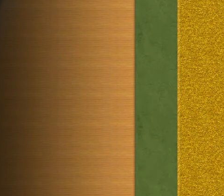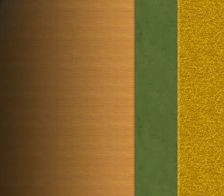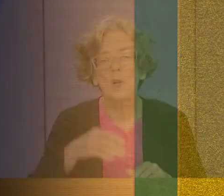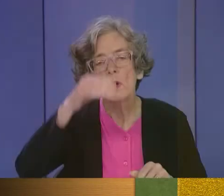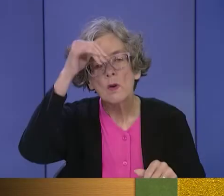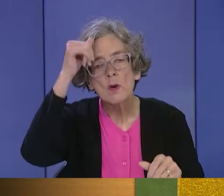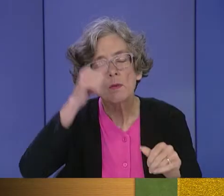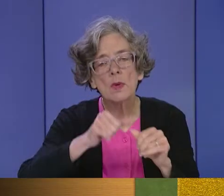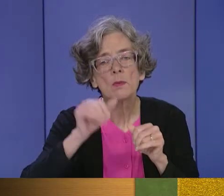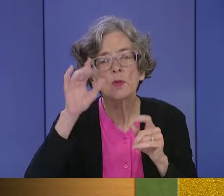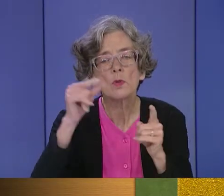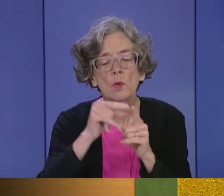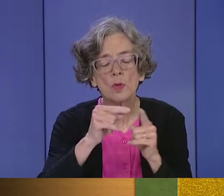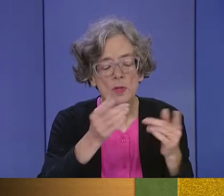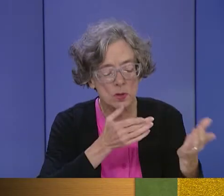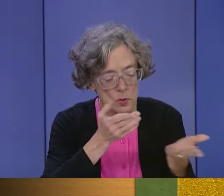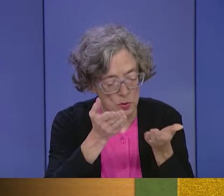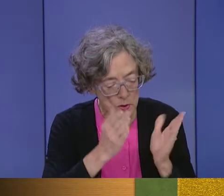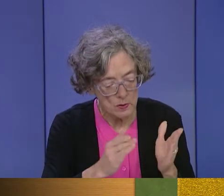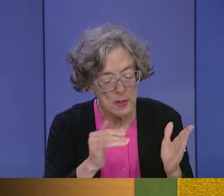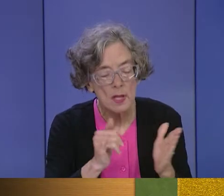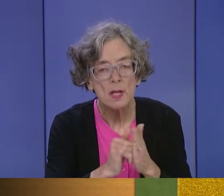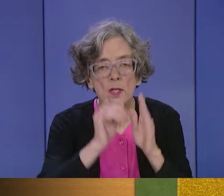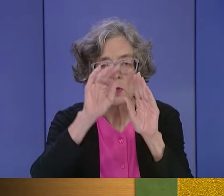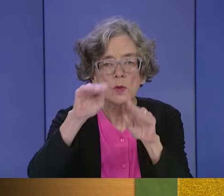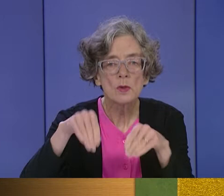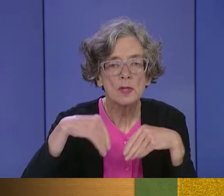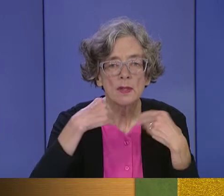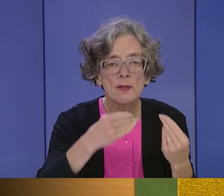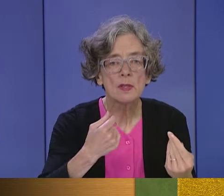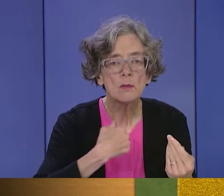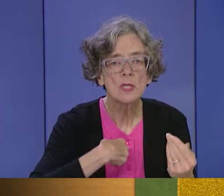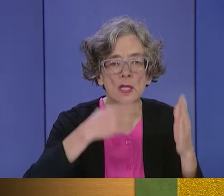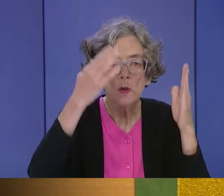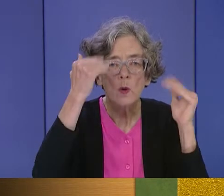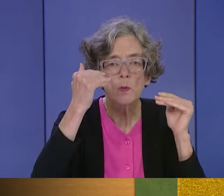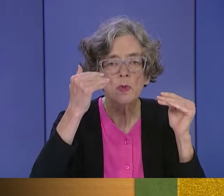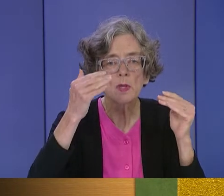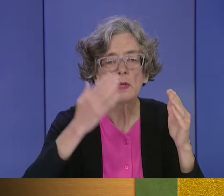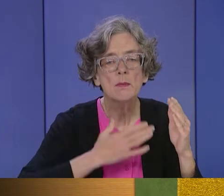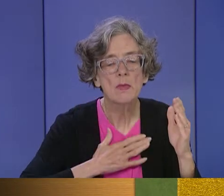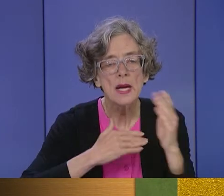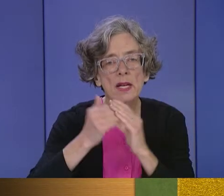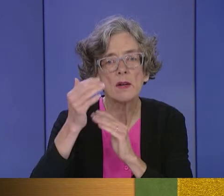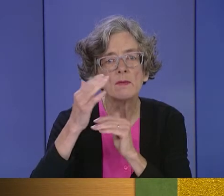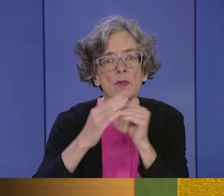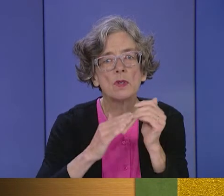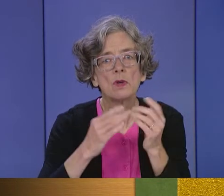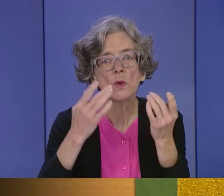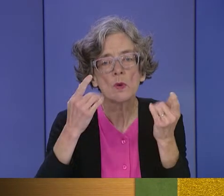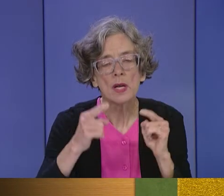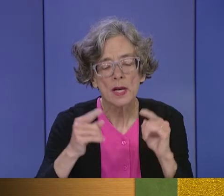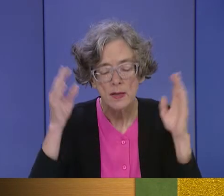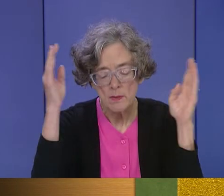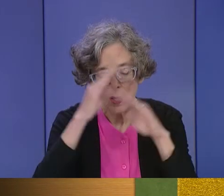Remember your word to your servant, O Lord, by which you have given me hope. This is my comfort when I am brought low.